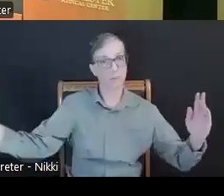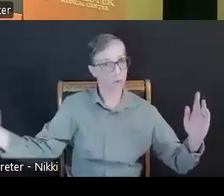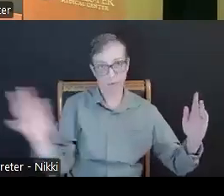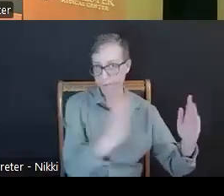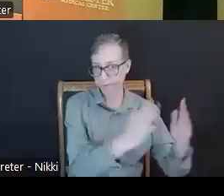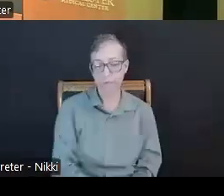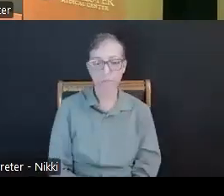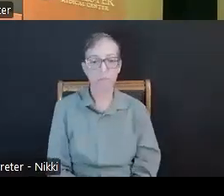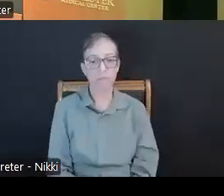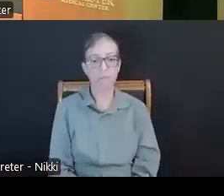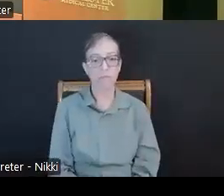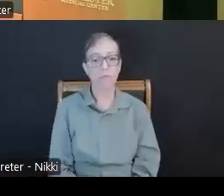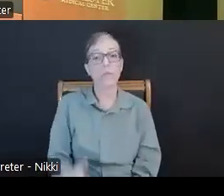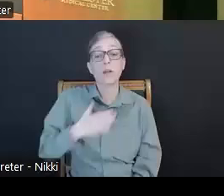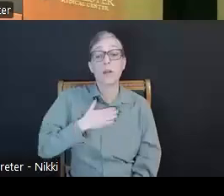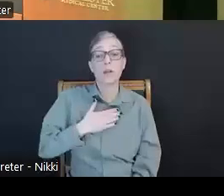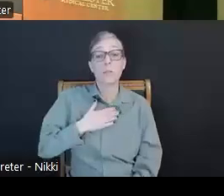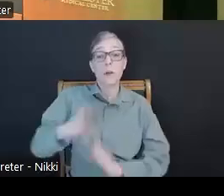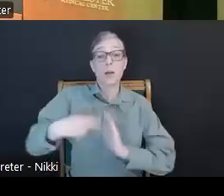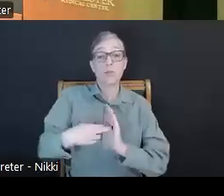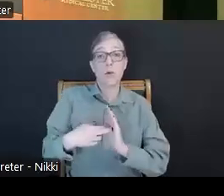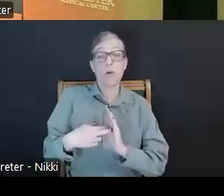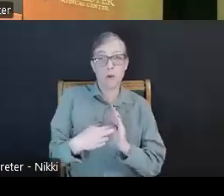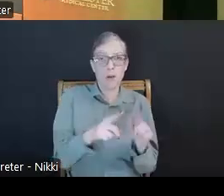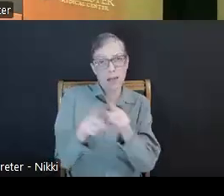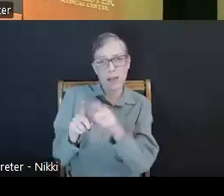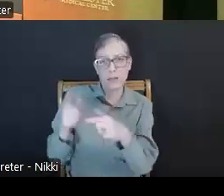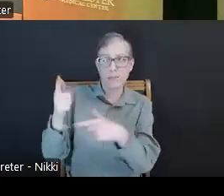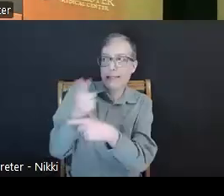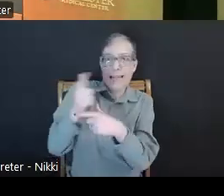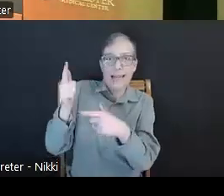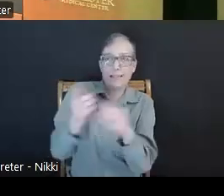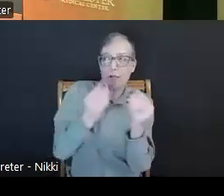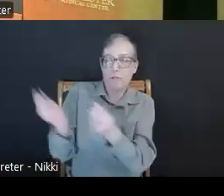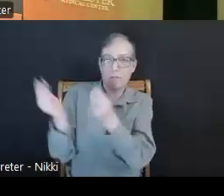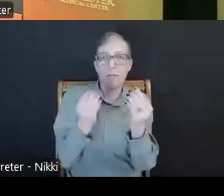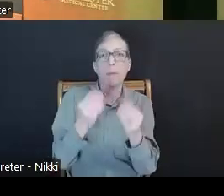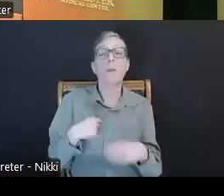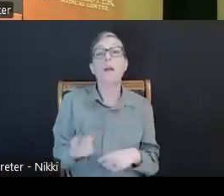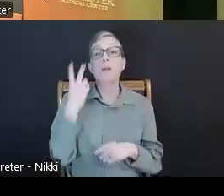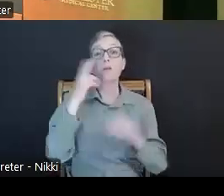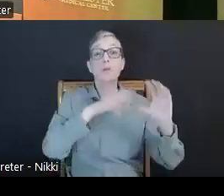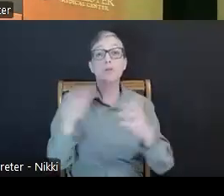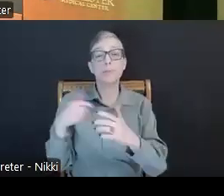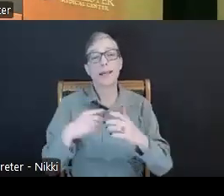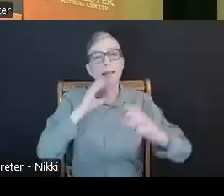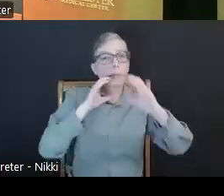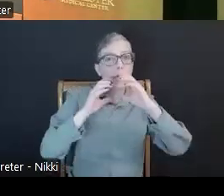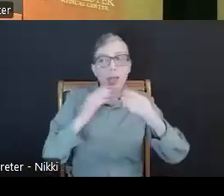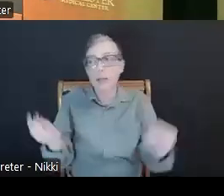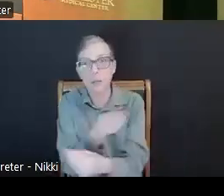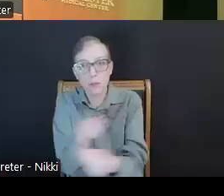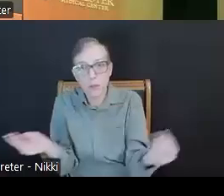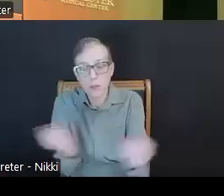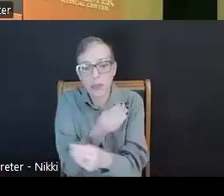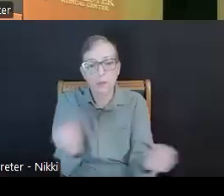My role as the liaison was to communicate between the two groups and also to collaborate with the M2, one of the leaders of the interest